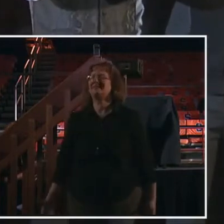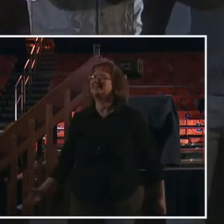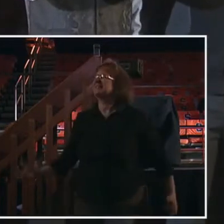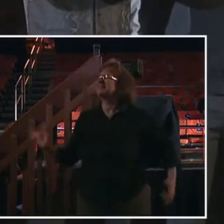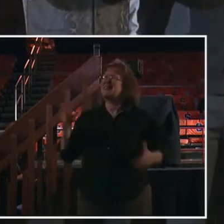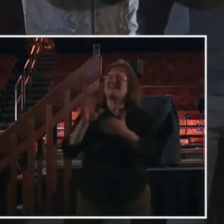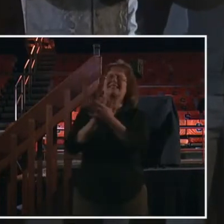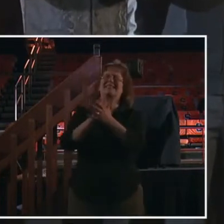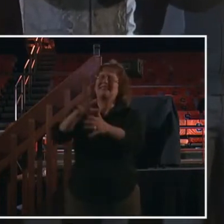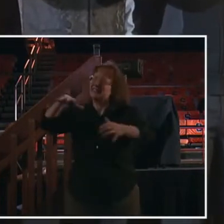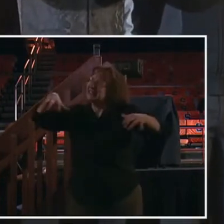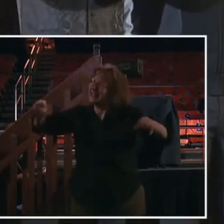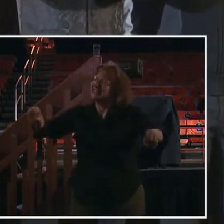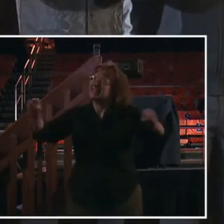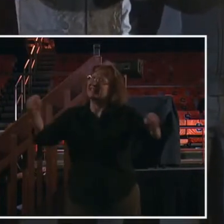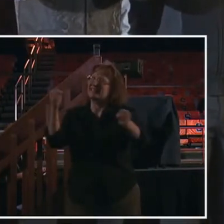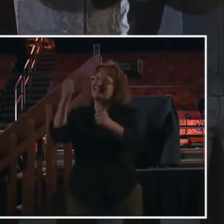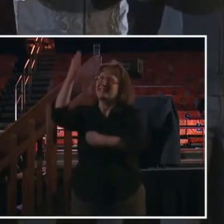Oh, yes, he